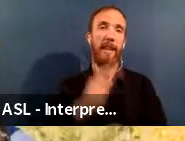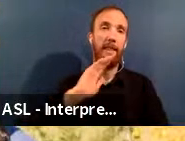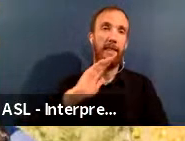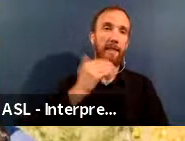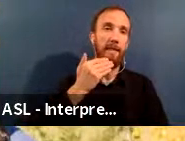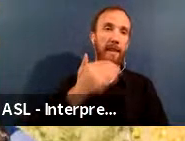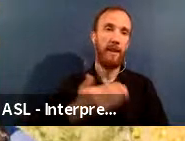Thank you.